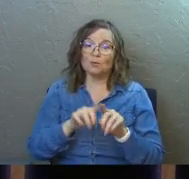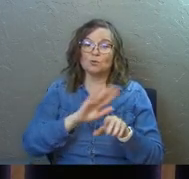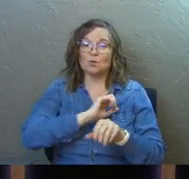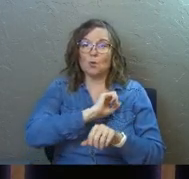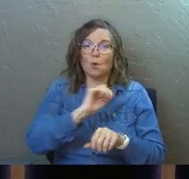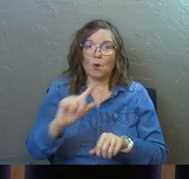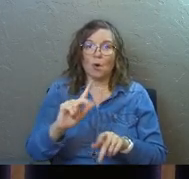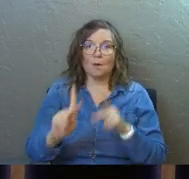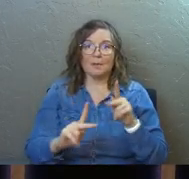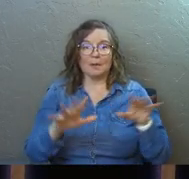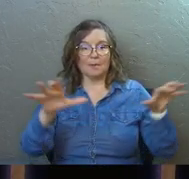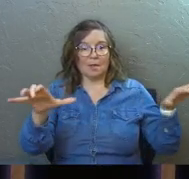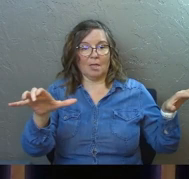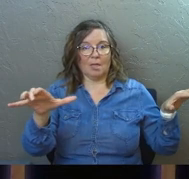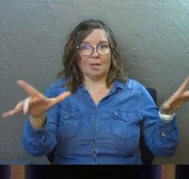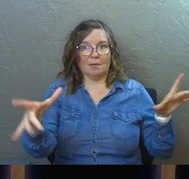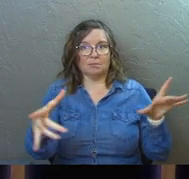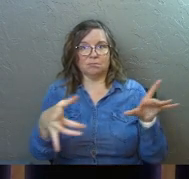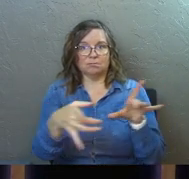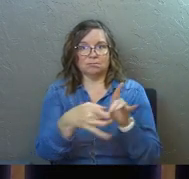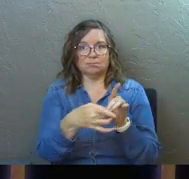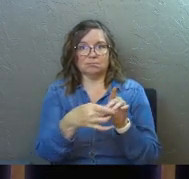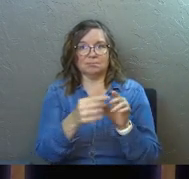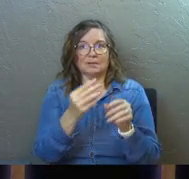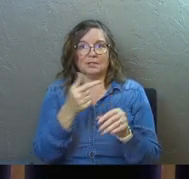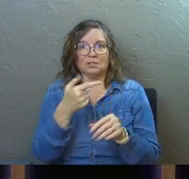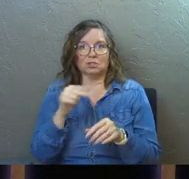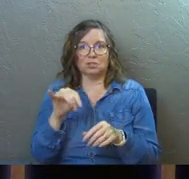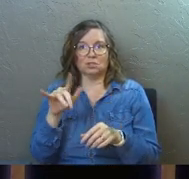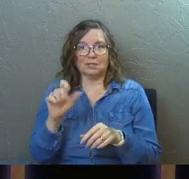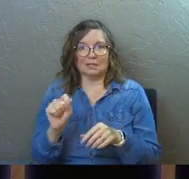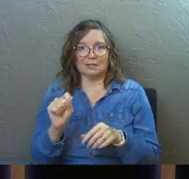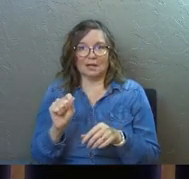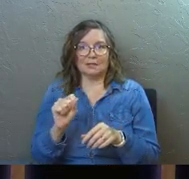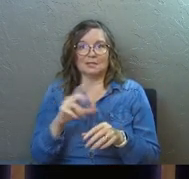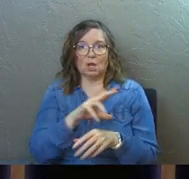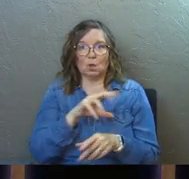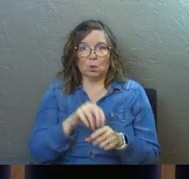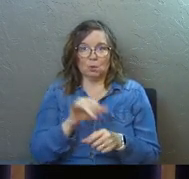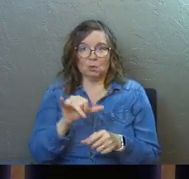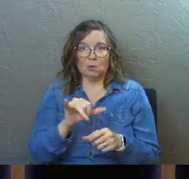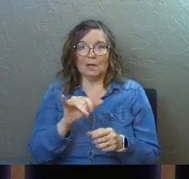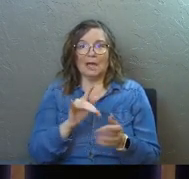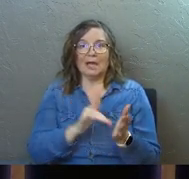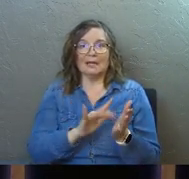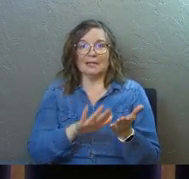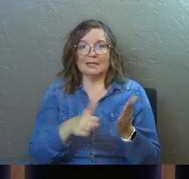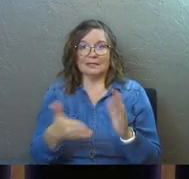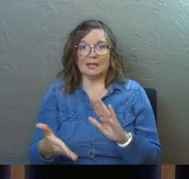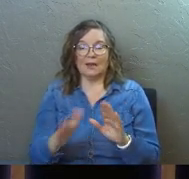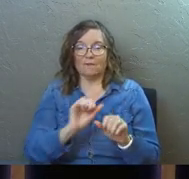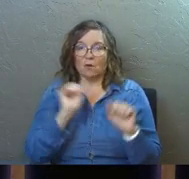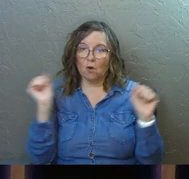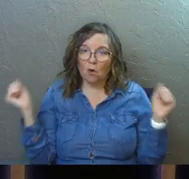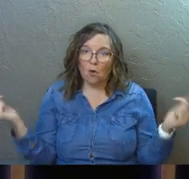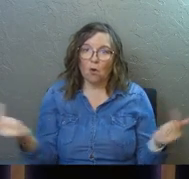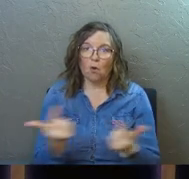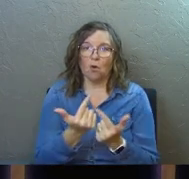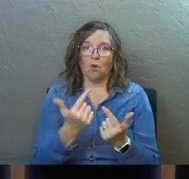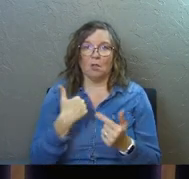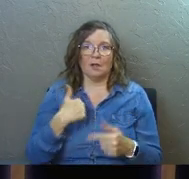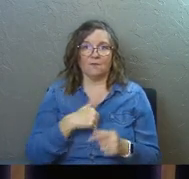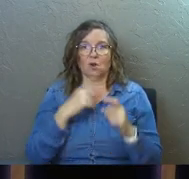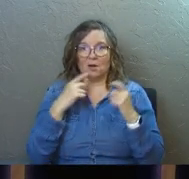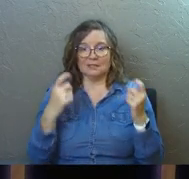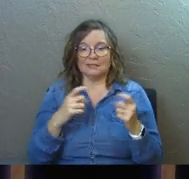all people, Gentiles included. And then Jesus died for all of our sins on the cross. And the way that the scripture describes it to